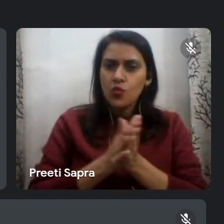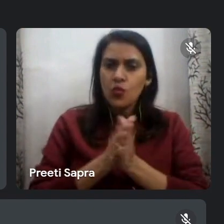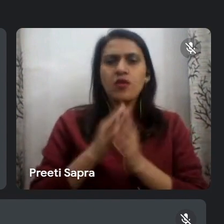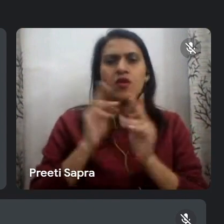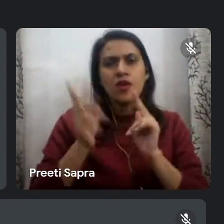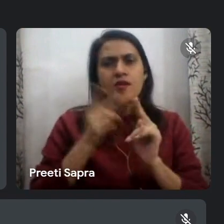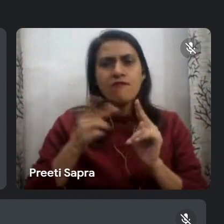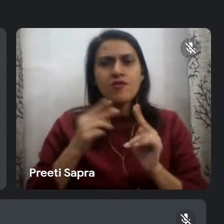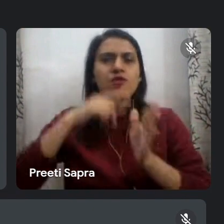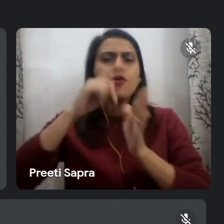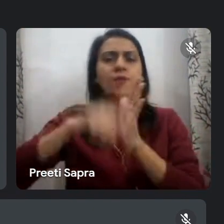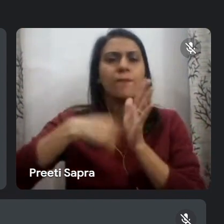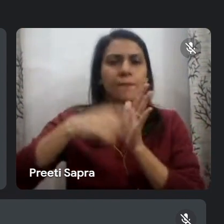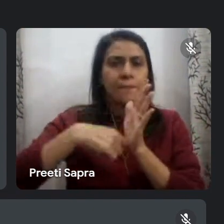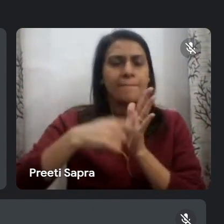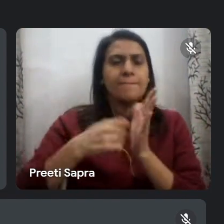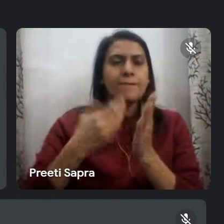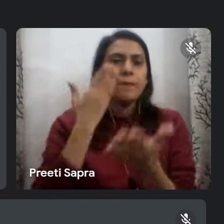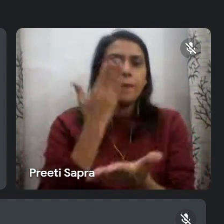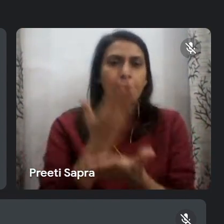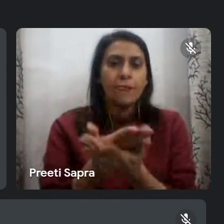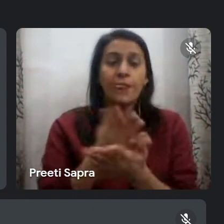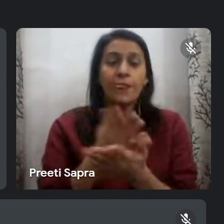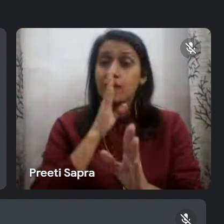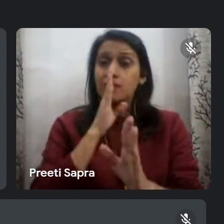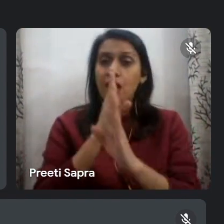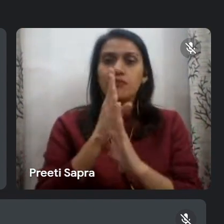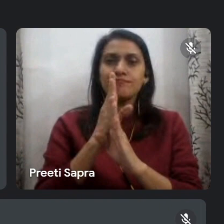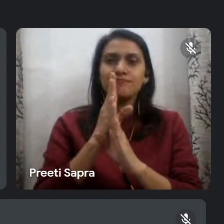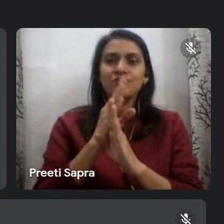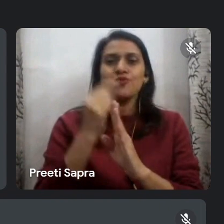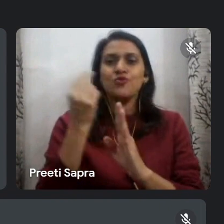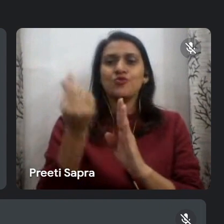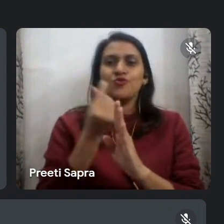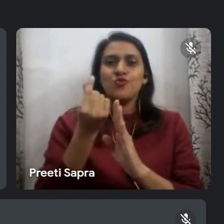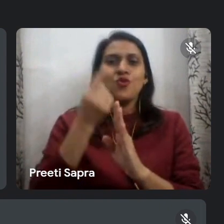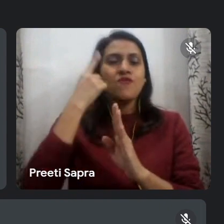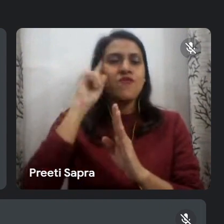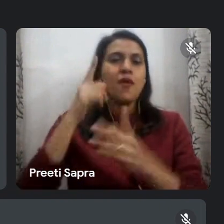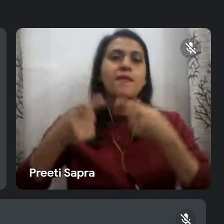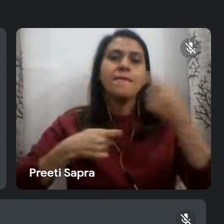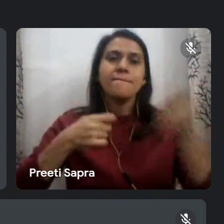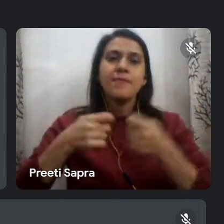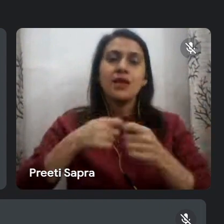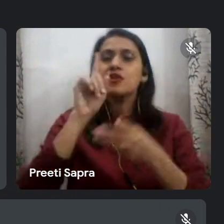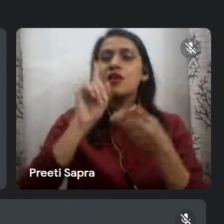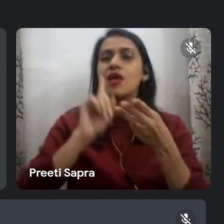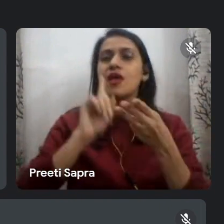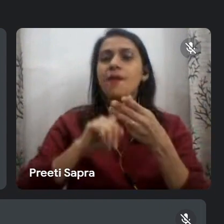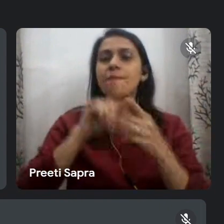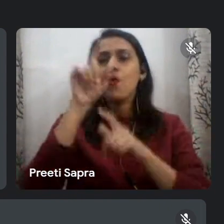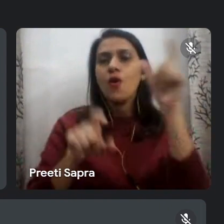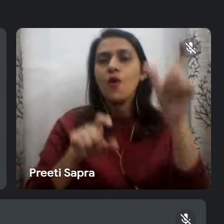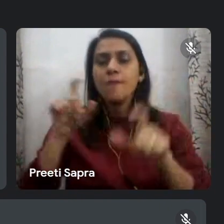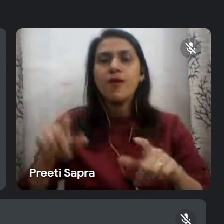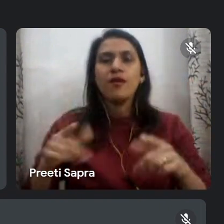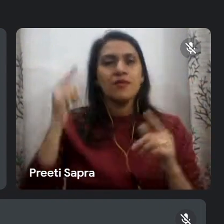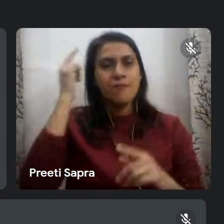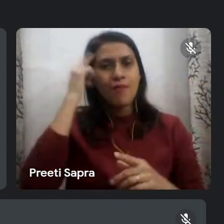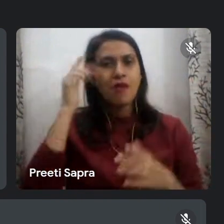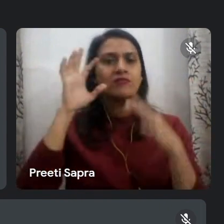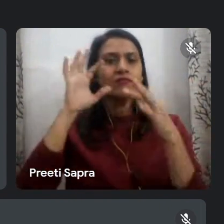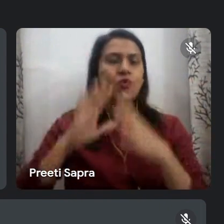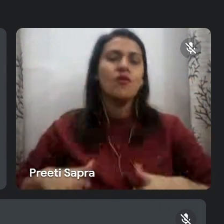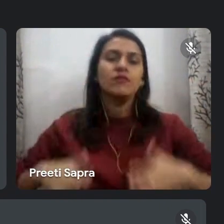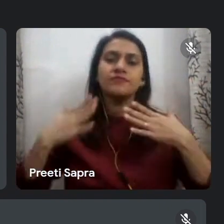and initiatives which would have direct impact to the business and well-being of employees as well as to mentor and lead by